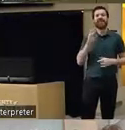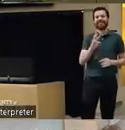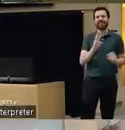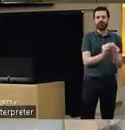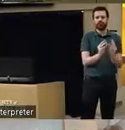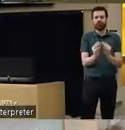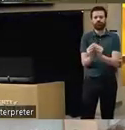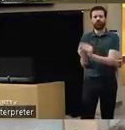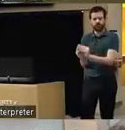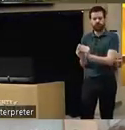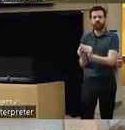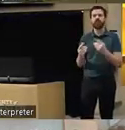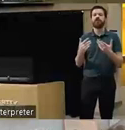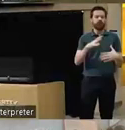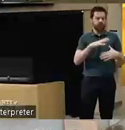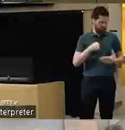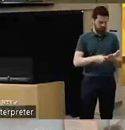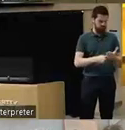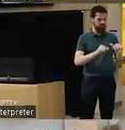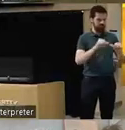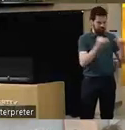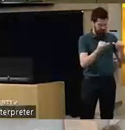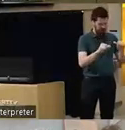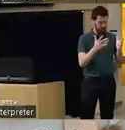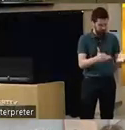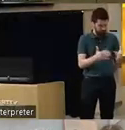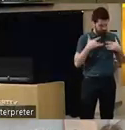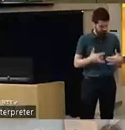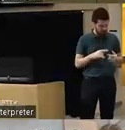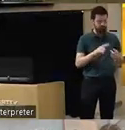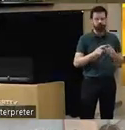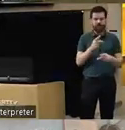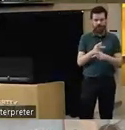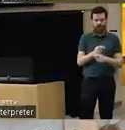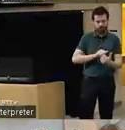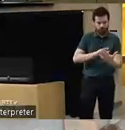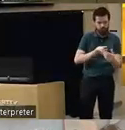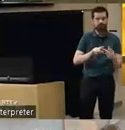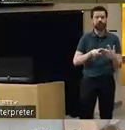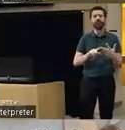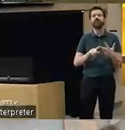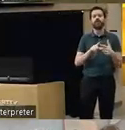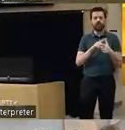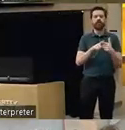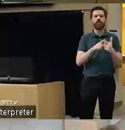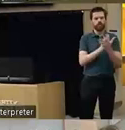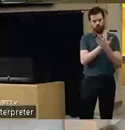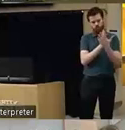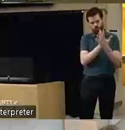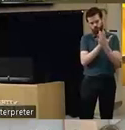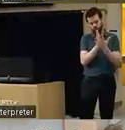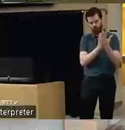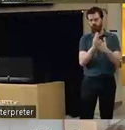where we introduce someone to the assessment of depression, the collaborative care model approach to depression, and then go through